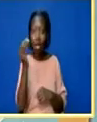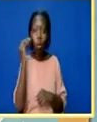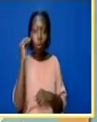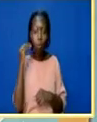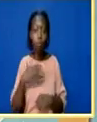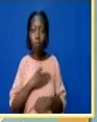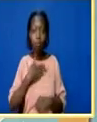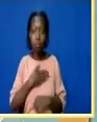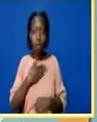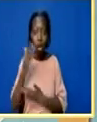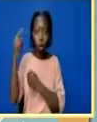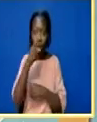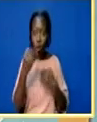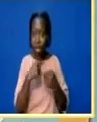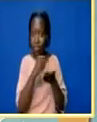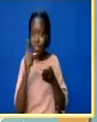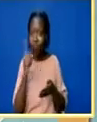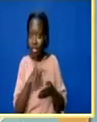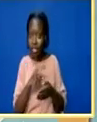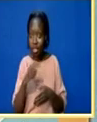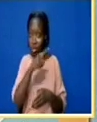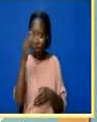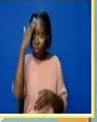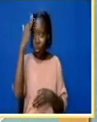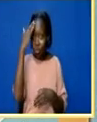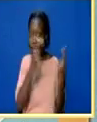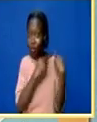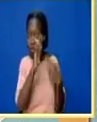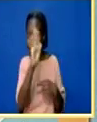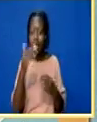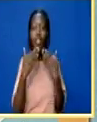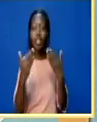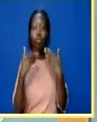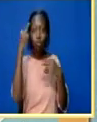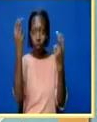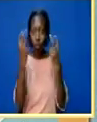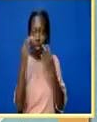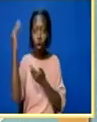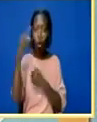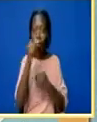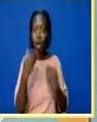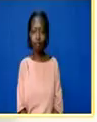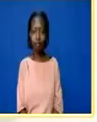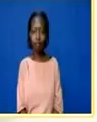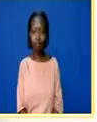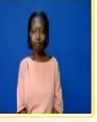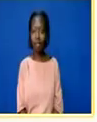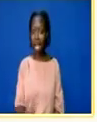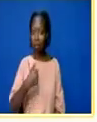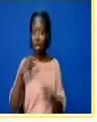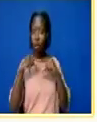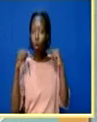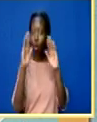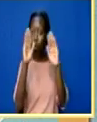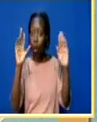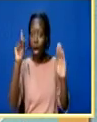you've taken your notes and you know exactly what to do. And we thank you so much for joining us. I hope you've learned just as much as I have. I have been